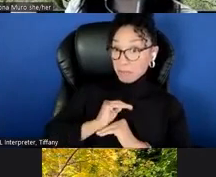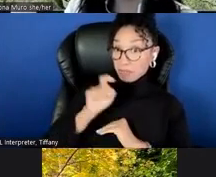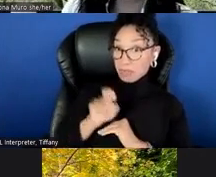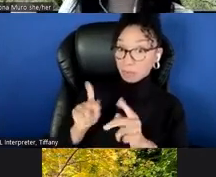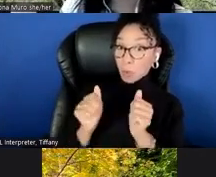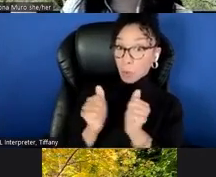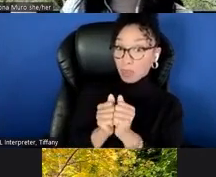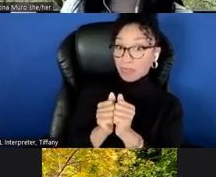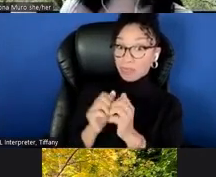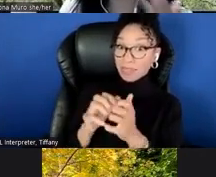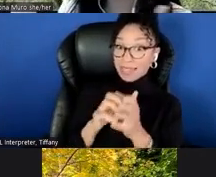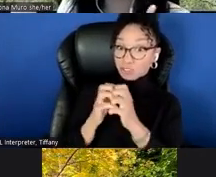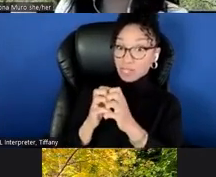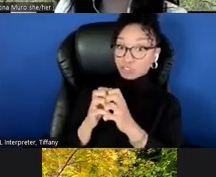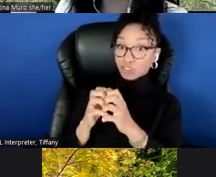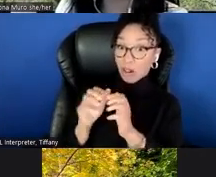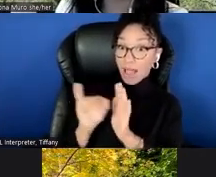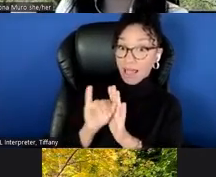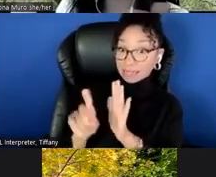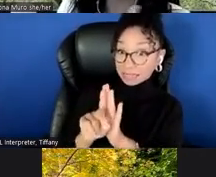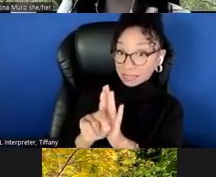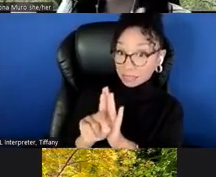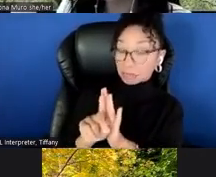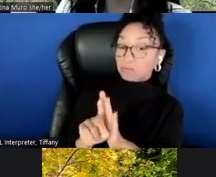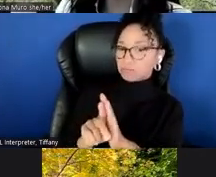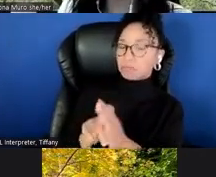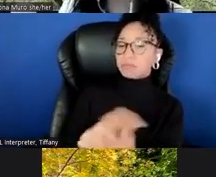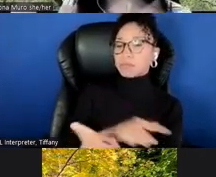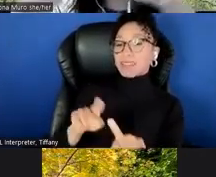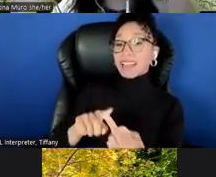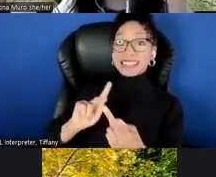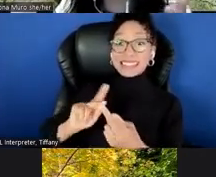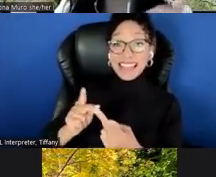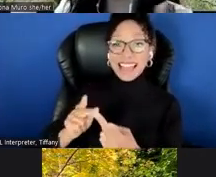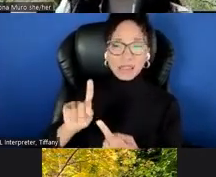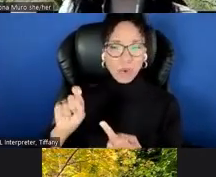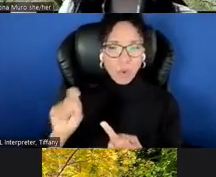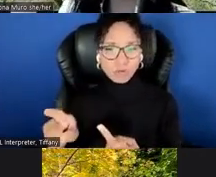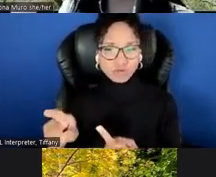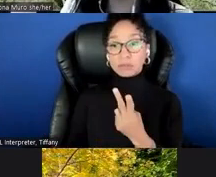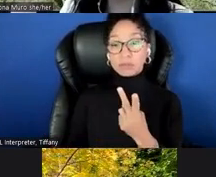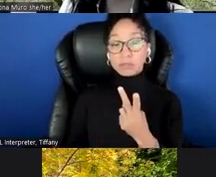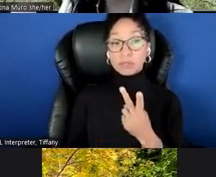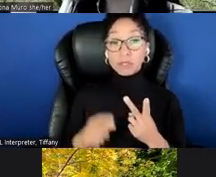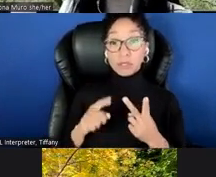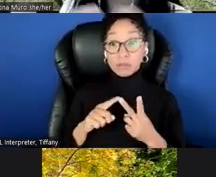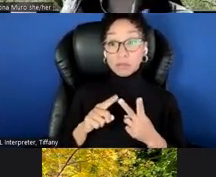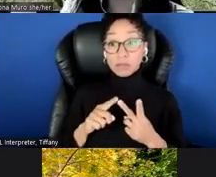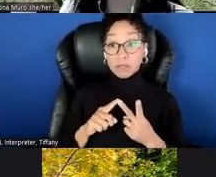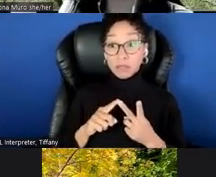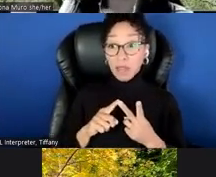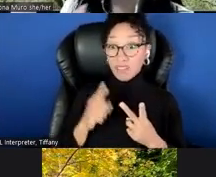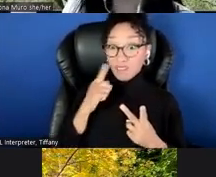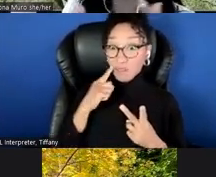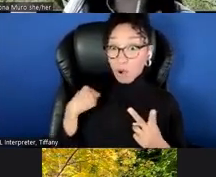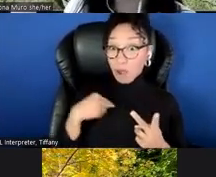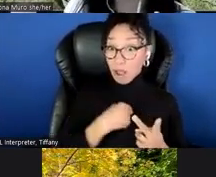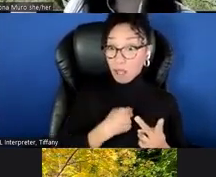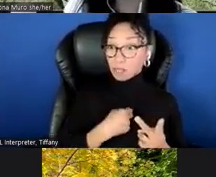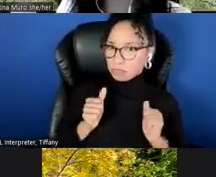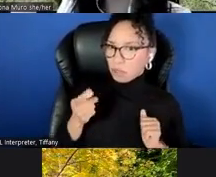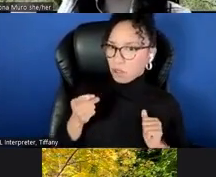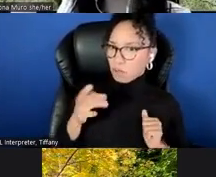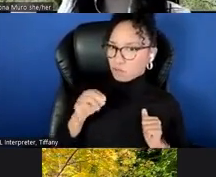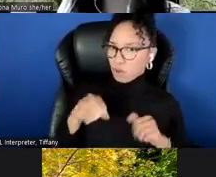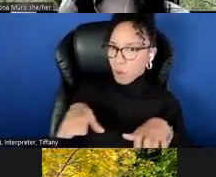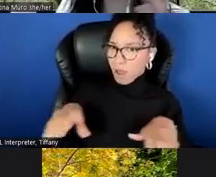that look like? And 2, where do we see opportunity for that proactive advocacy, for that proactive movement